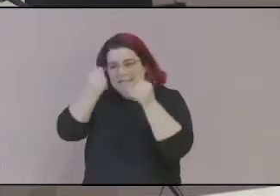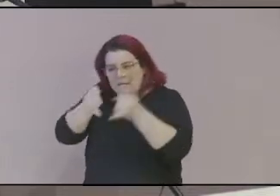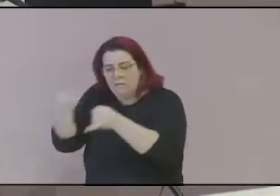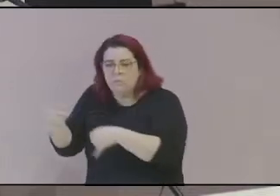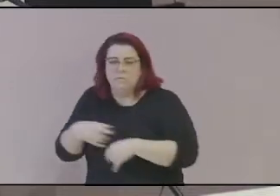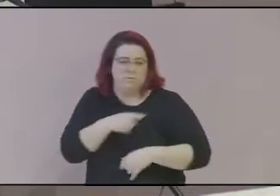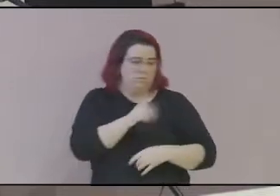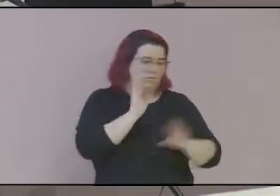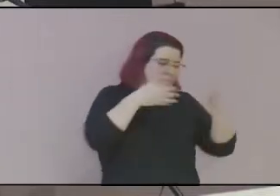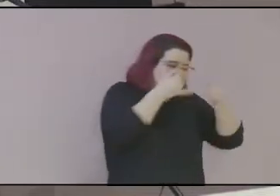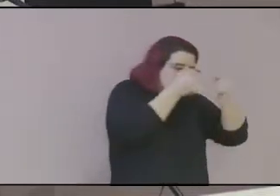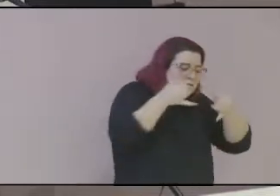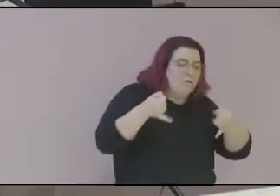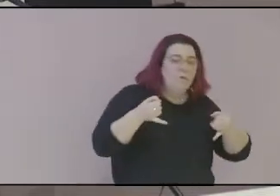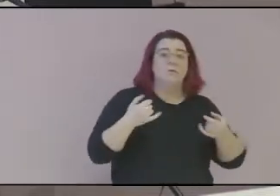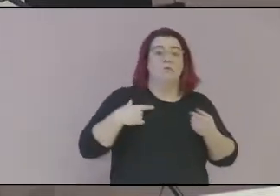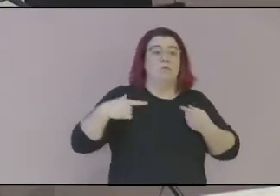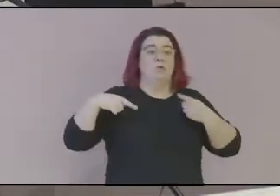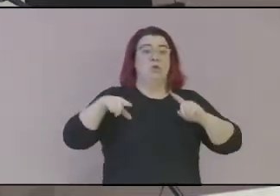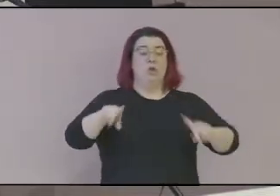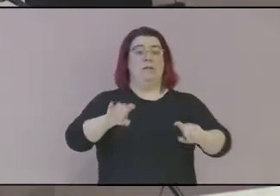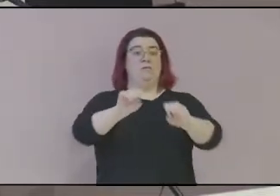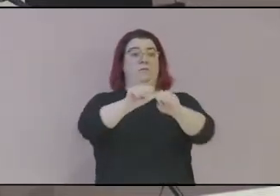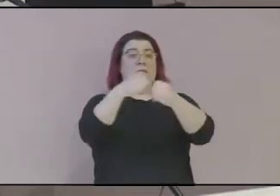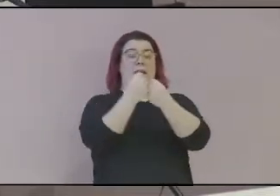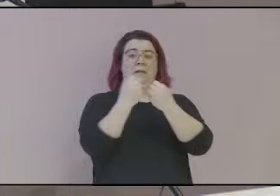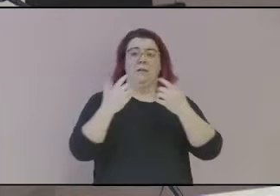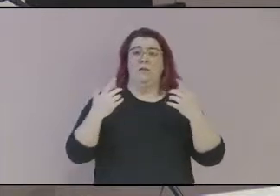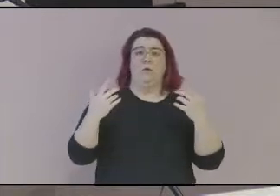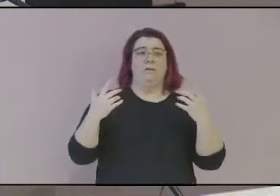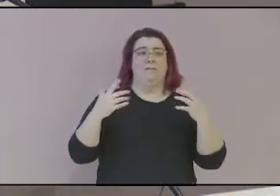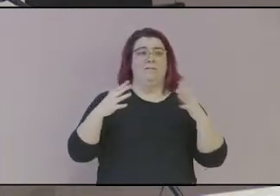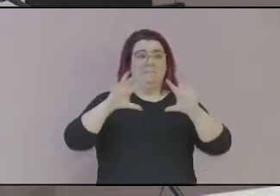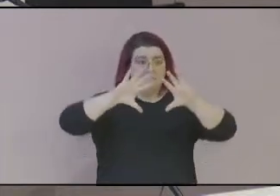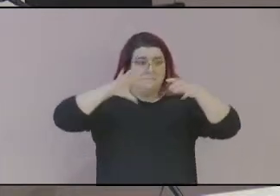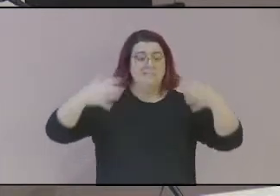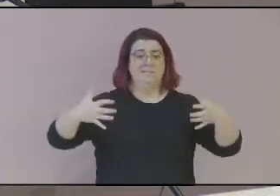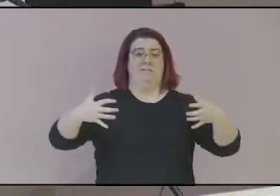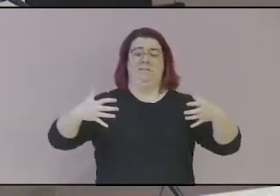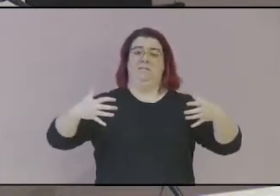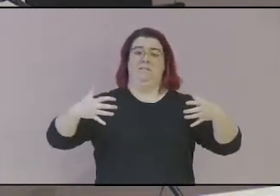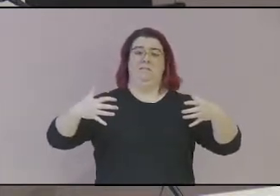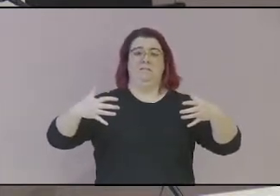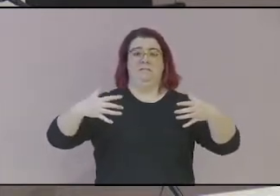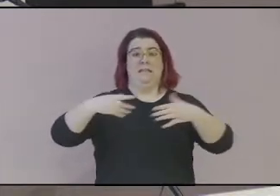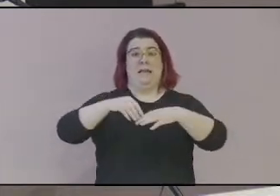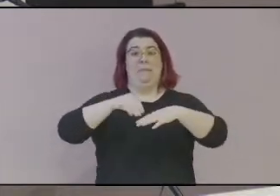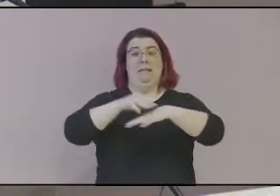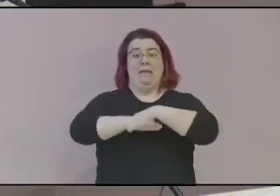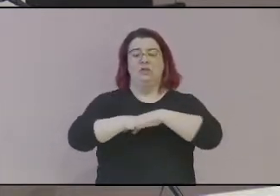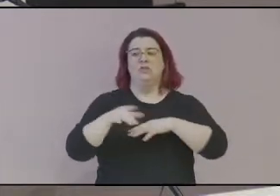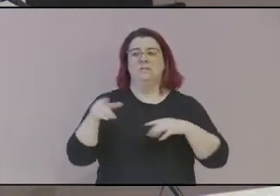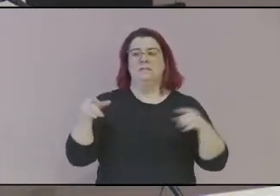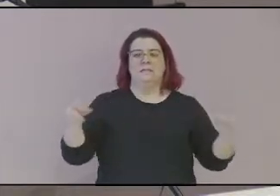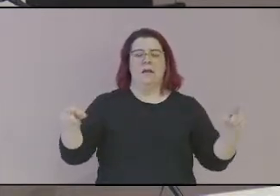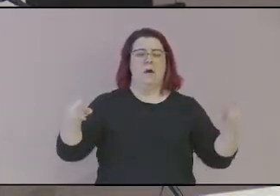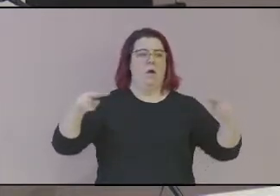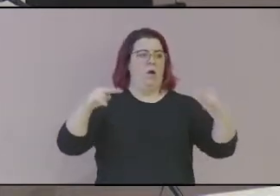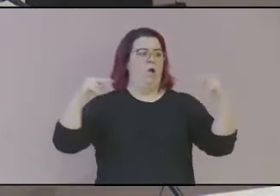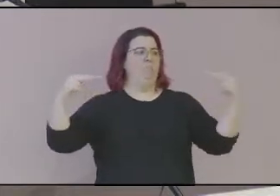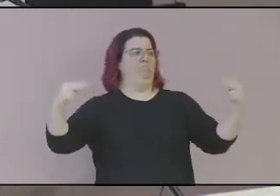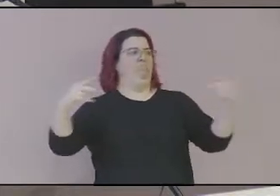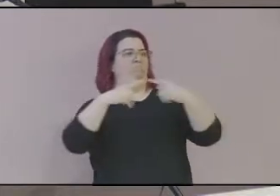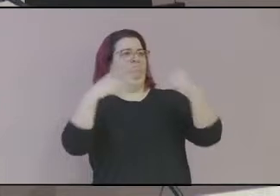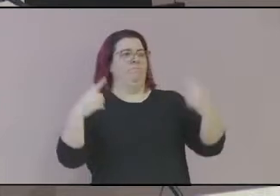projects with societal or social implications, which by definition a state emergency plan is. Some of